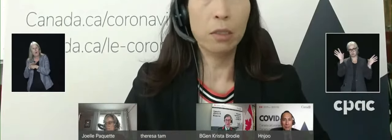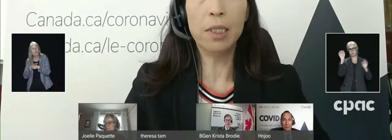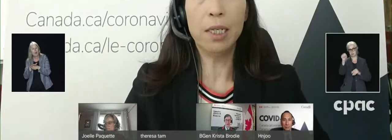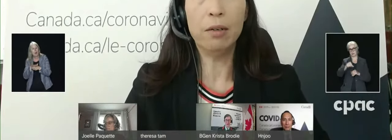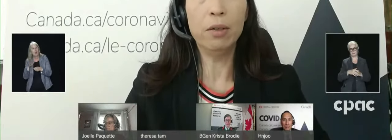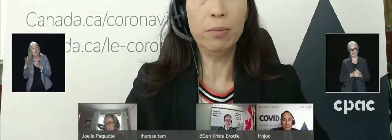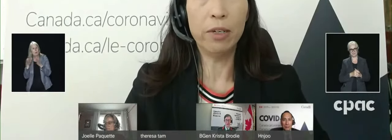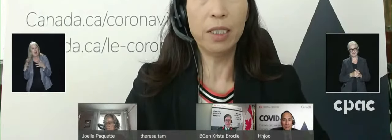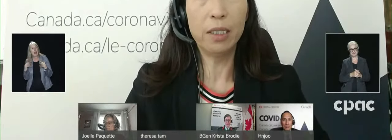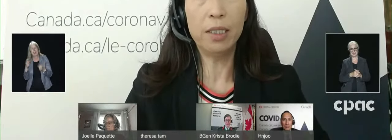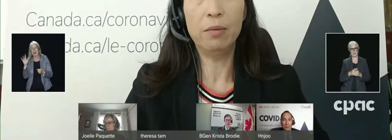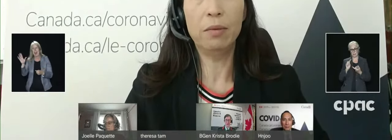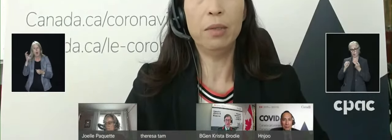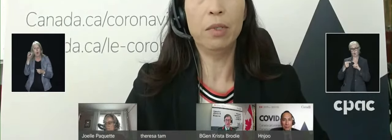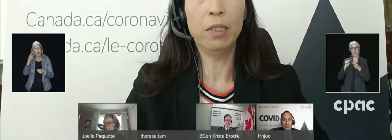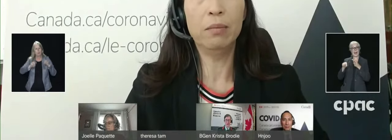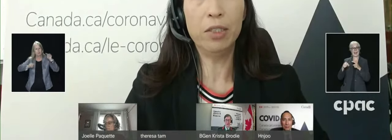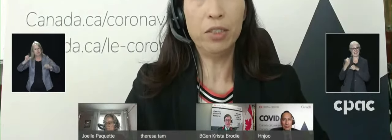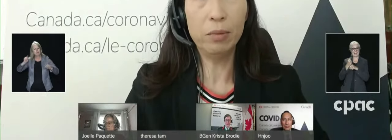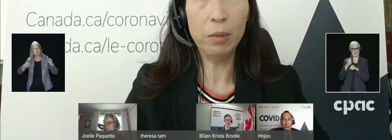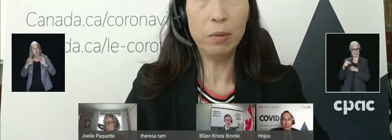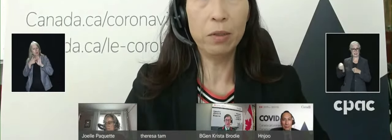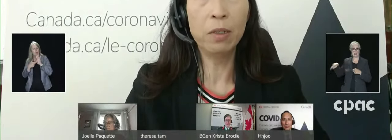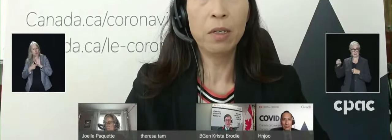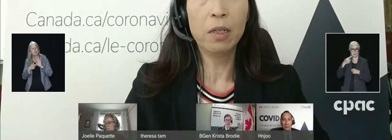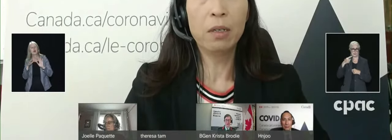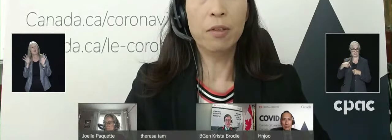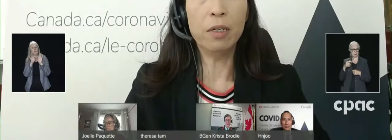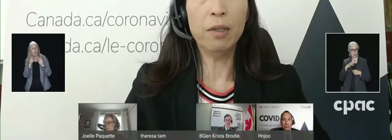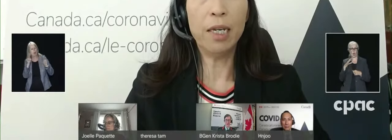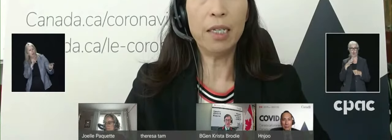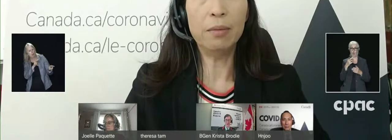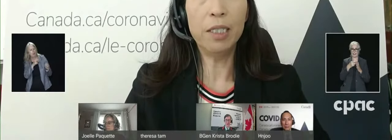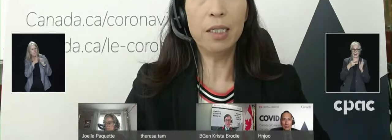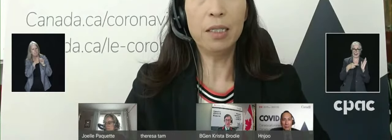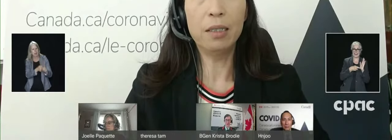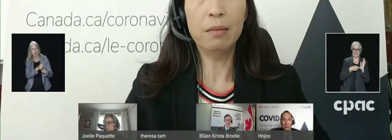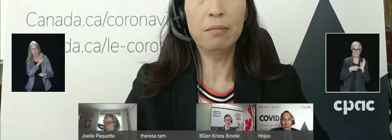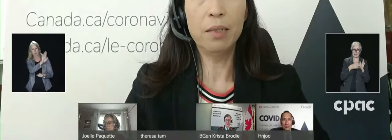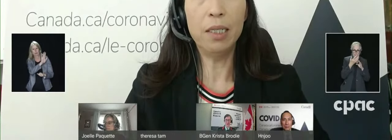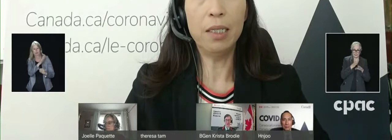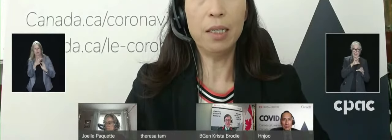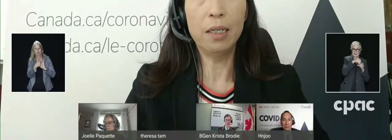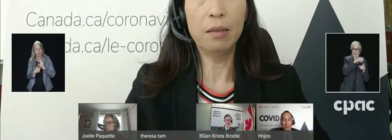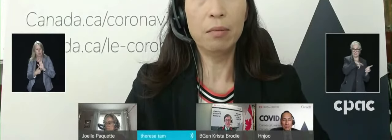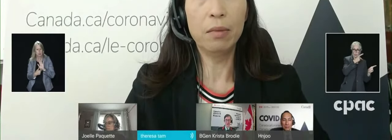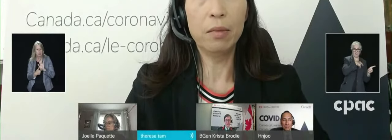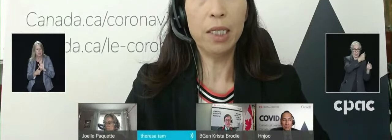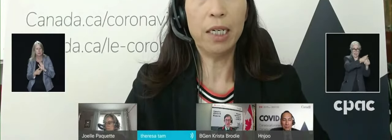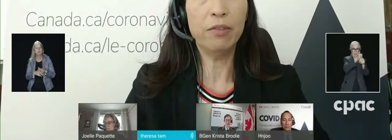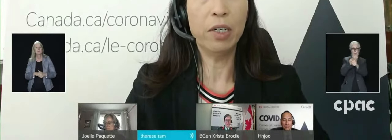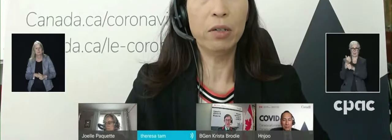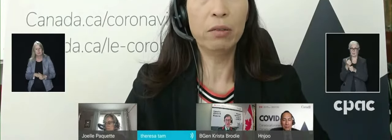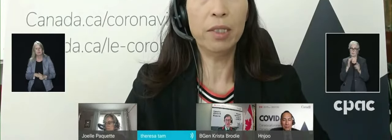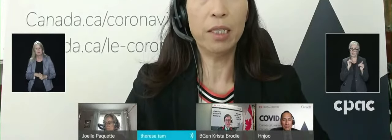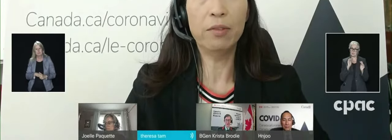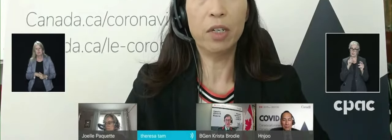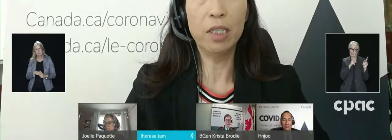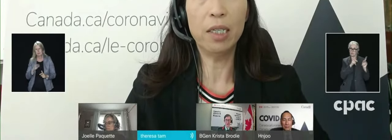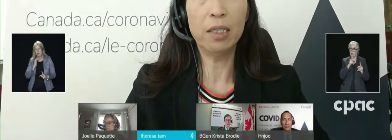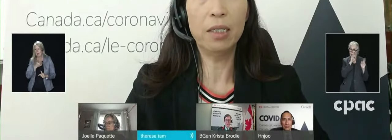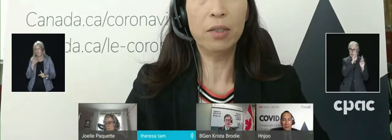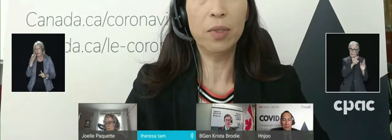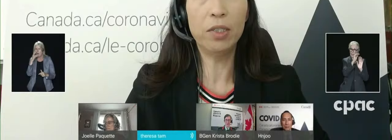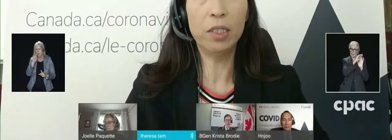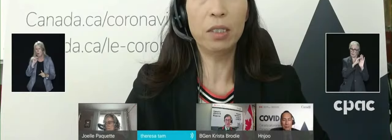some rules in our own province, and we want to make sure people follow that because we have our own set